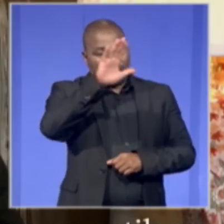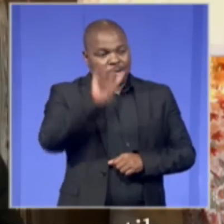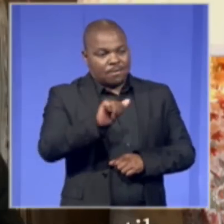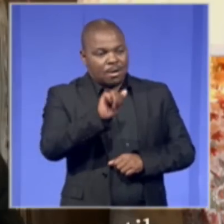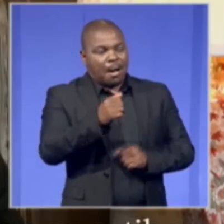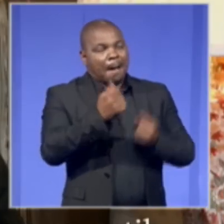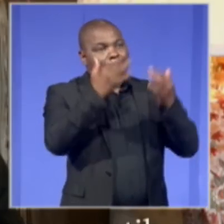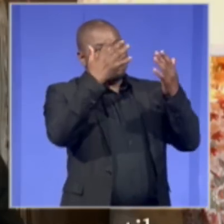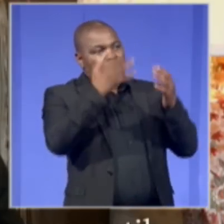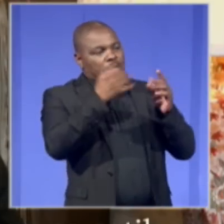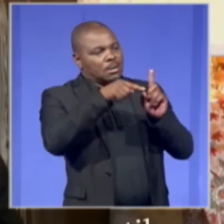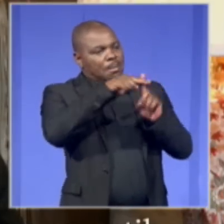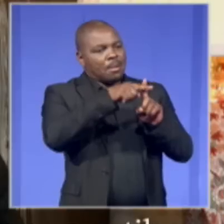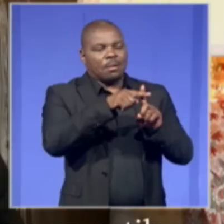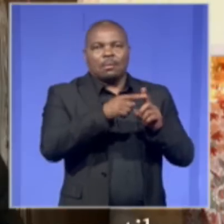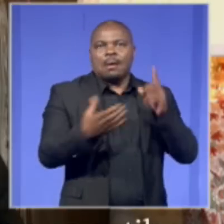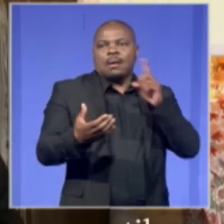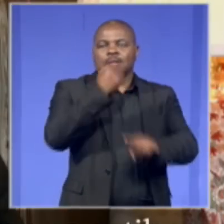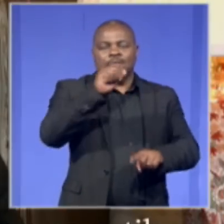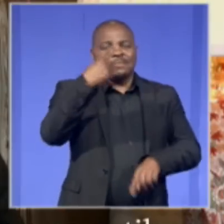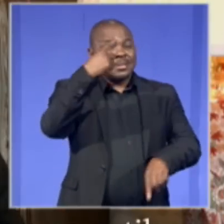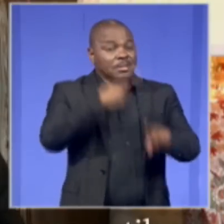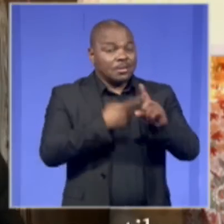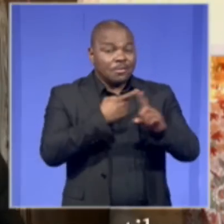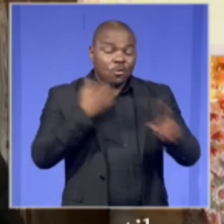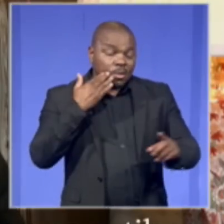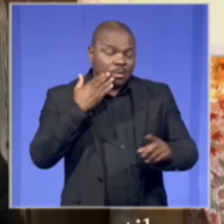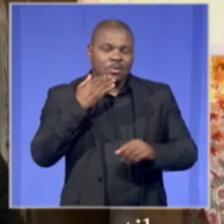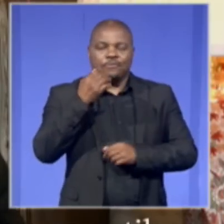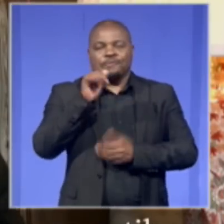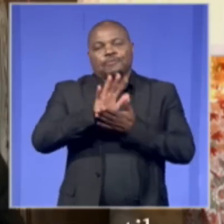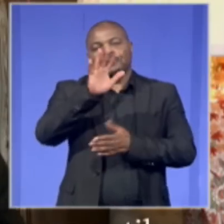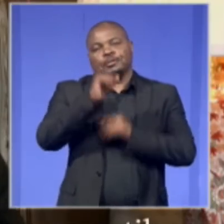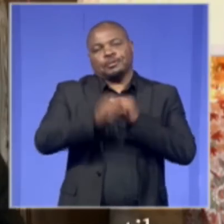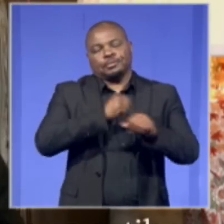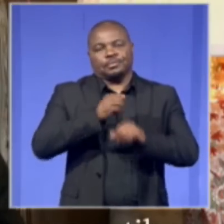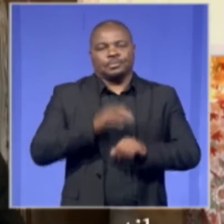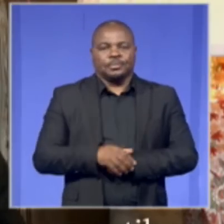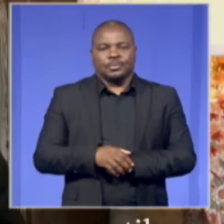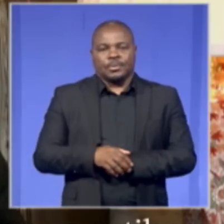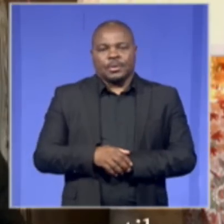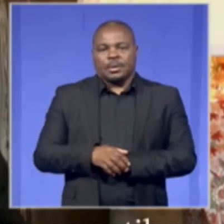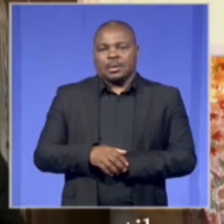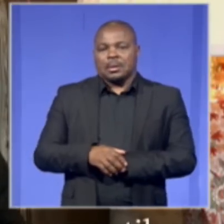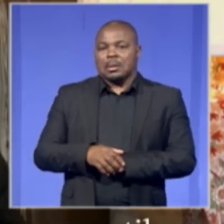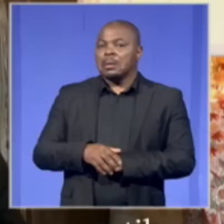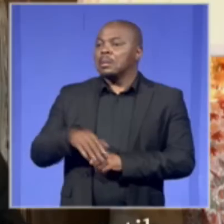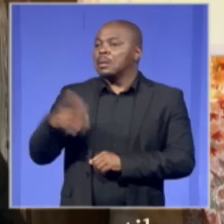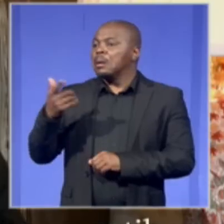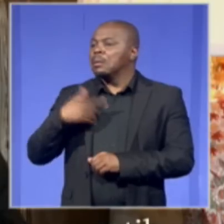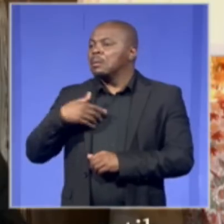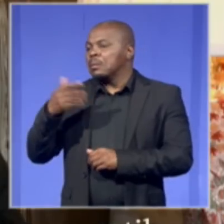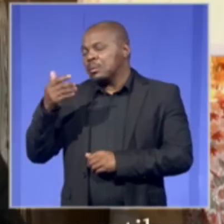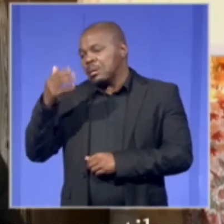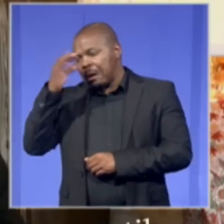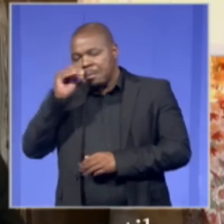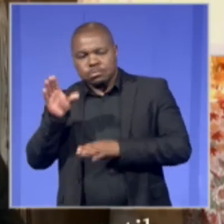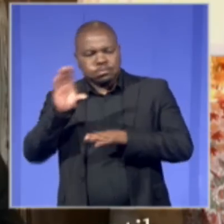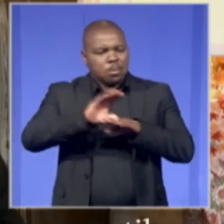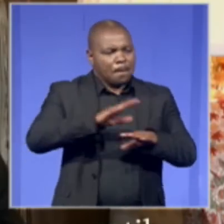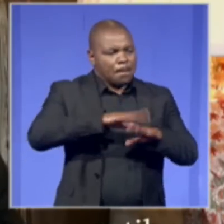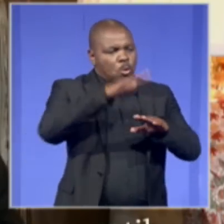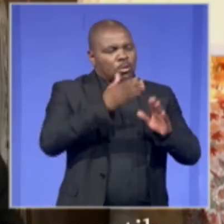surplus in 15 years. Public sector investment has risen for another